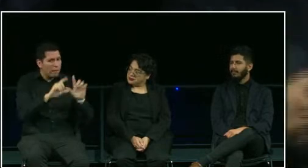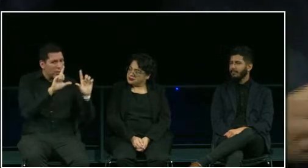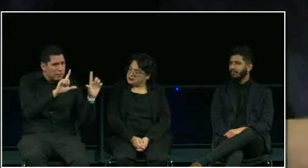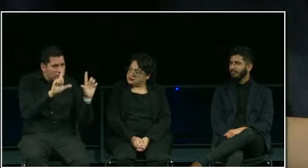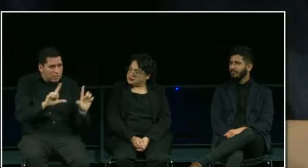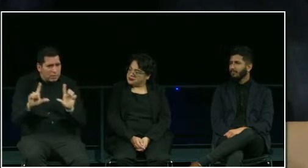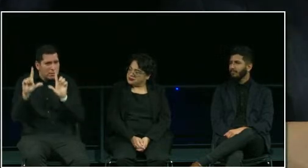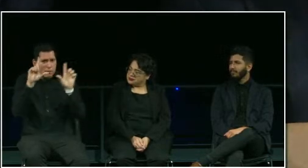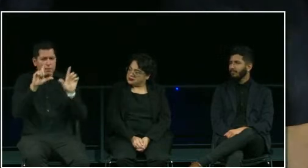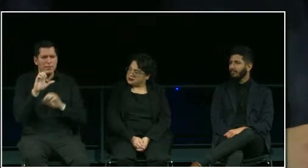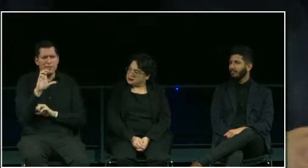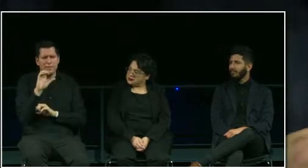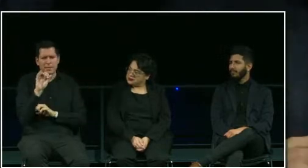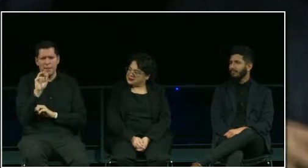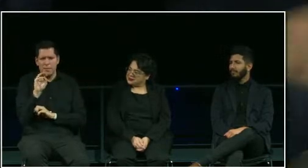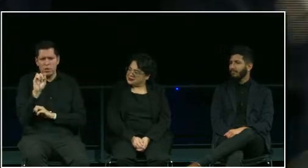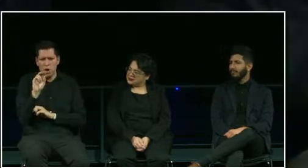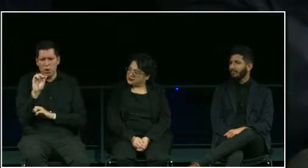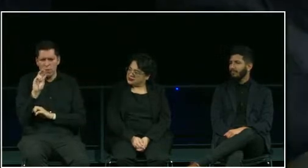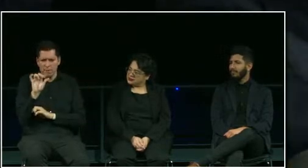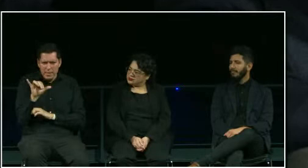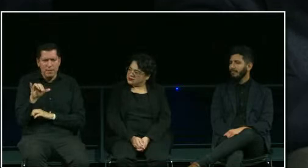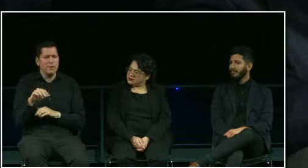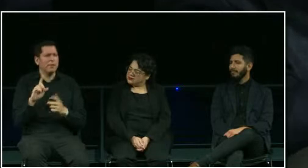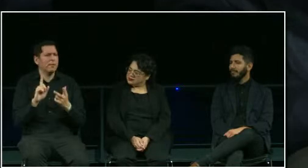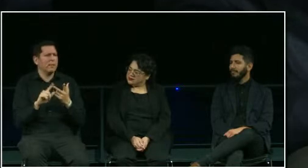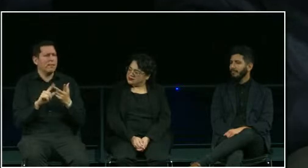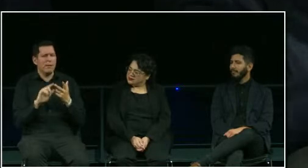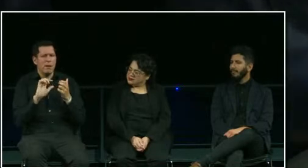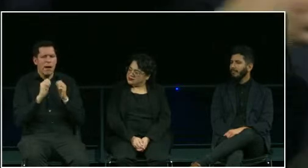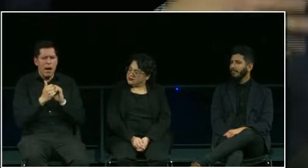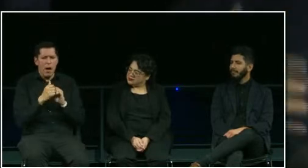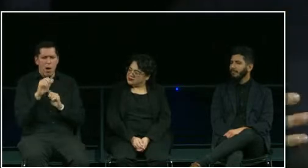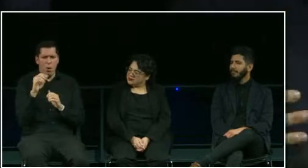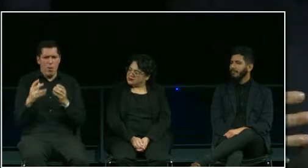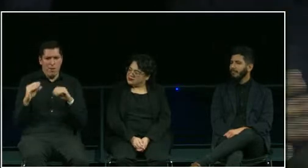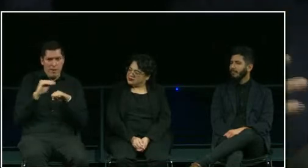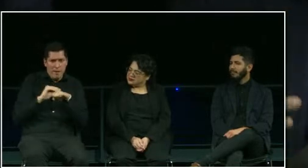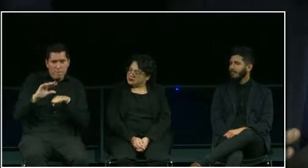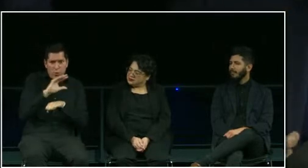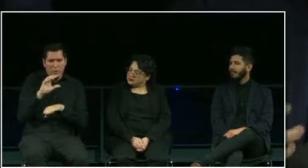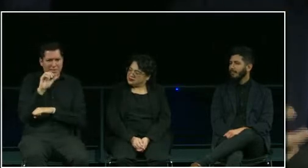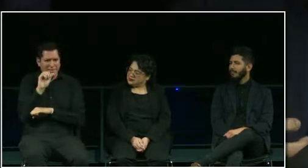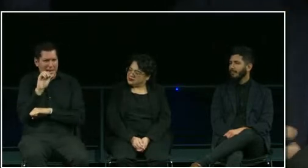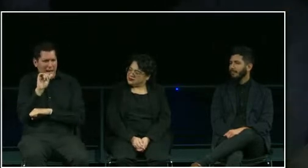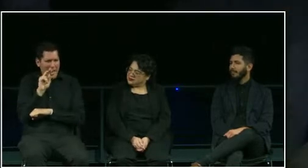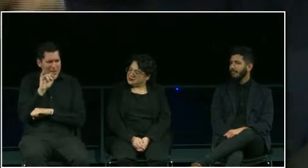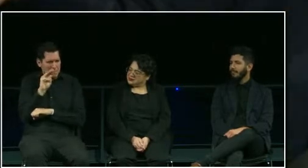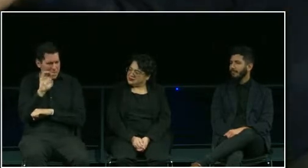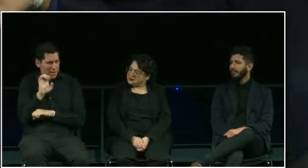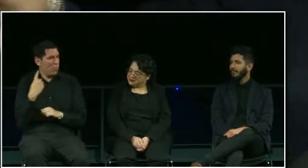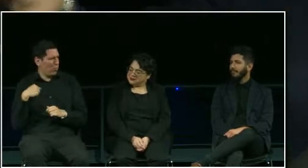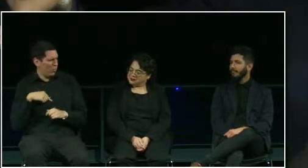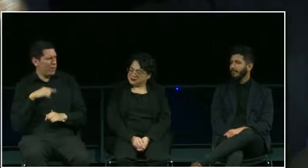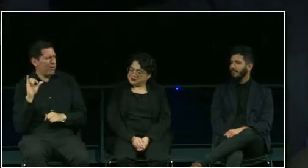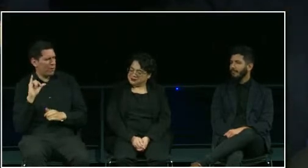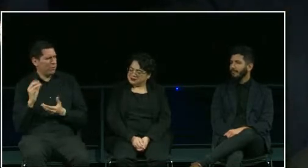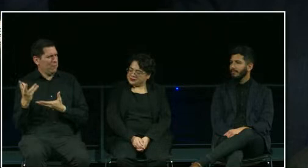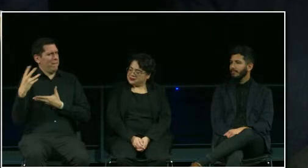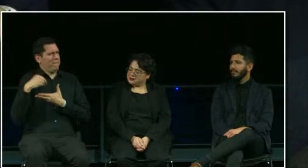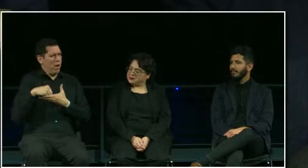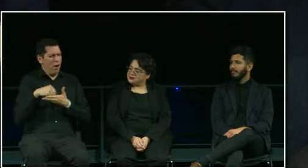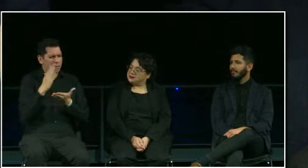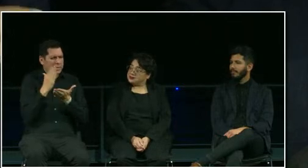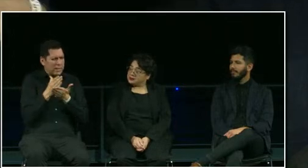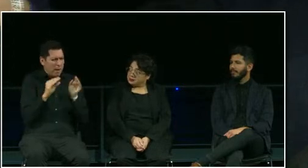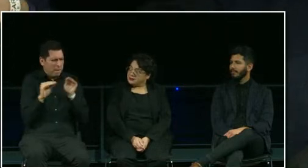that integrated with it, the influence of anime, which we also dipped into, all the stop